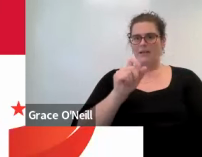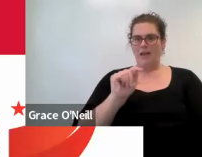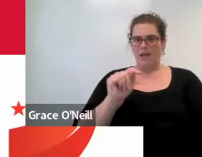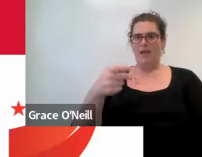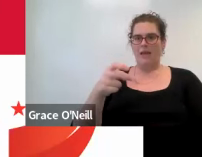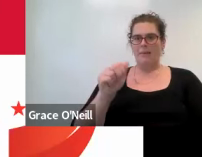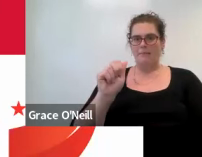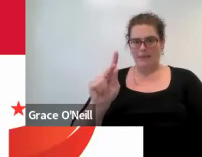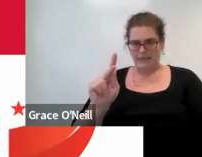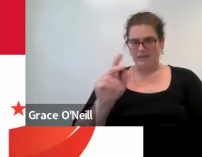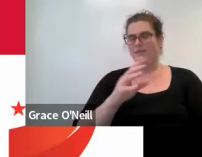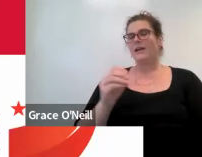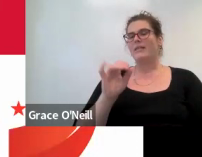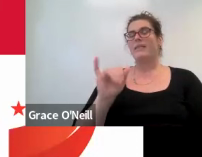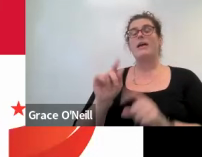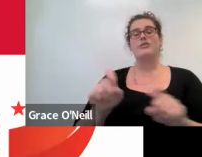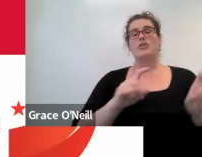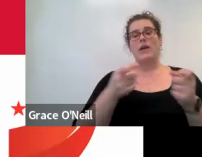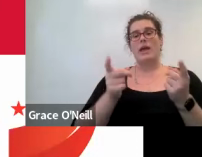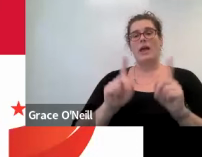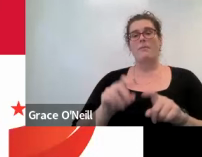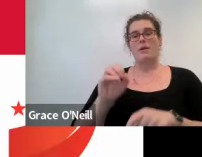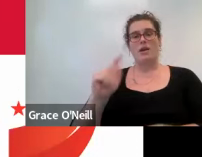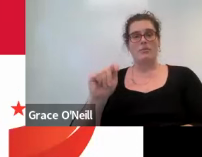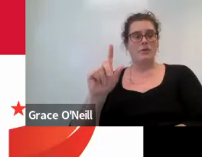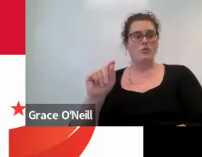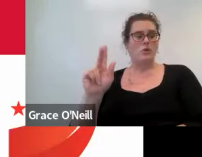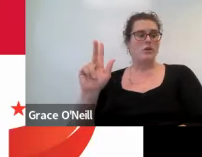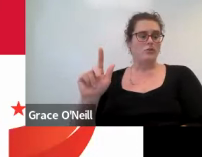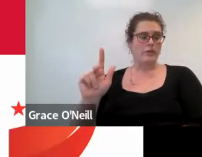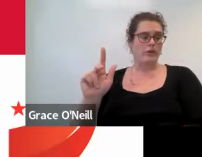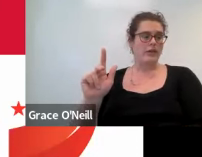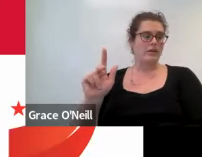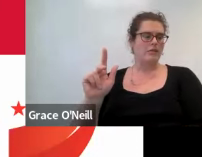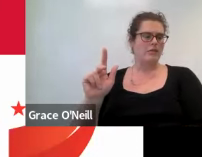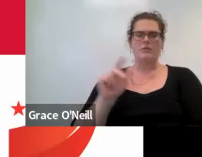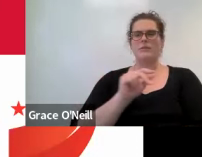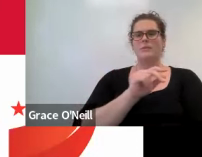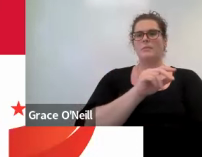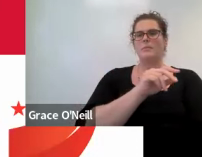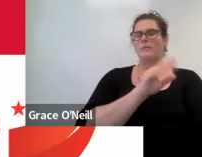was conducted in October 2023 through May of